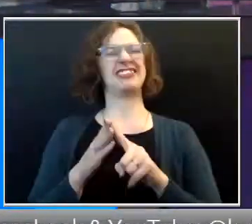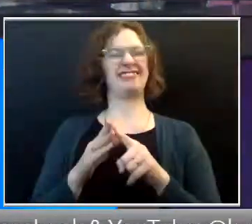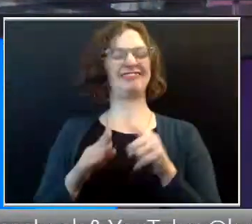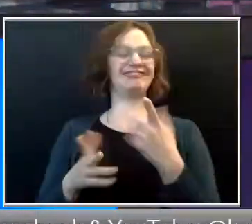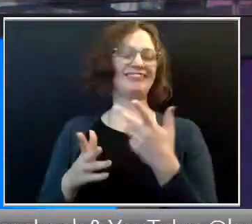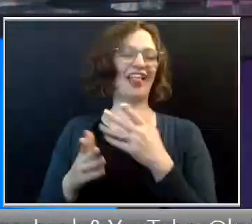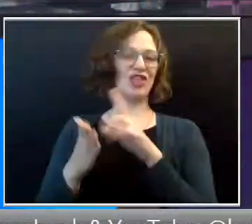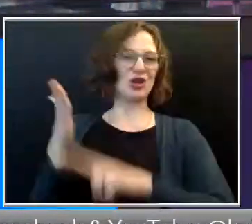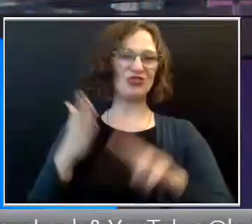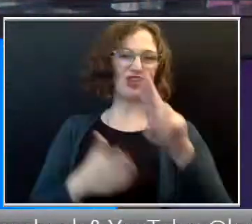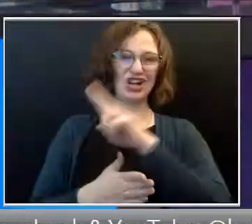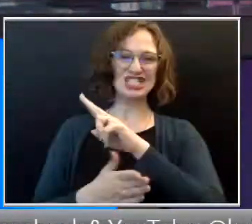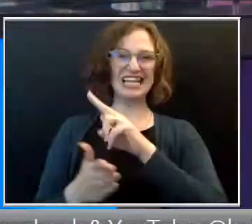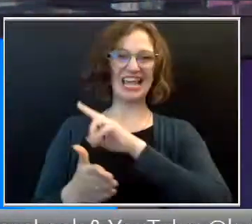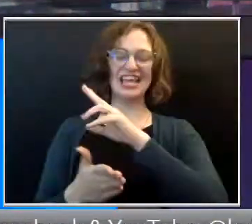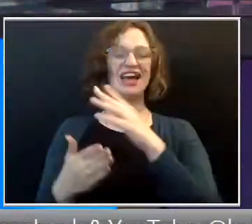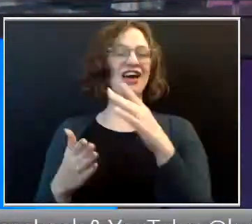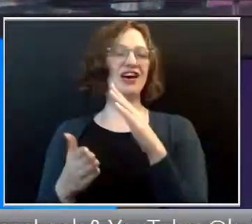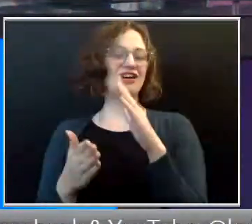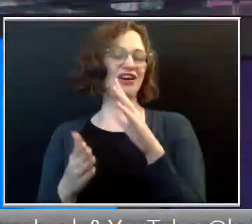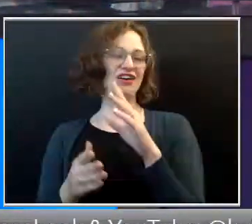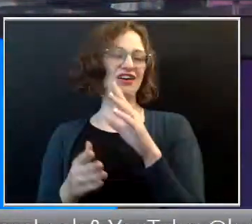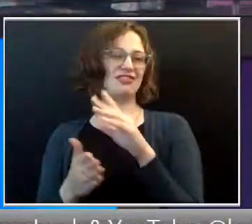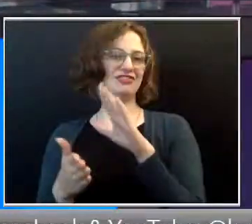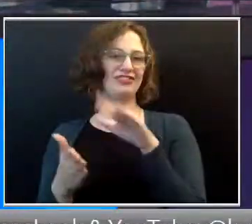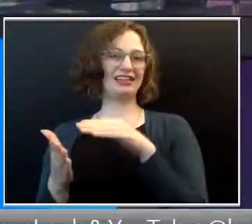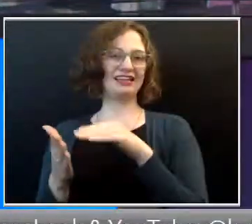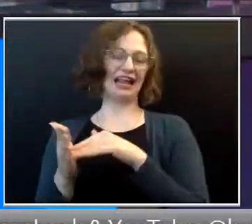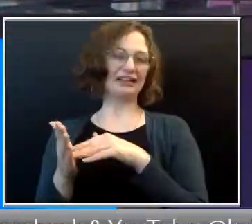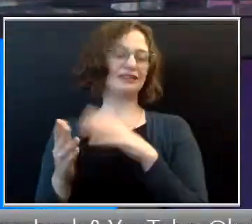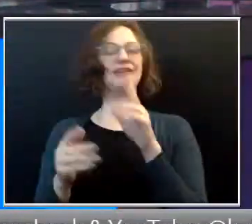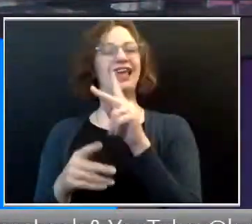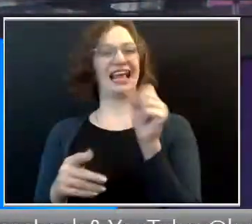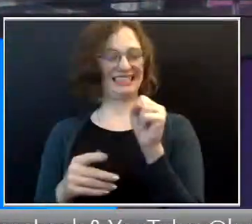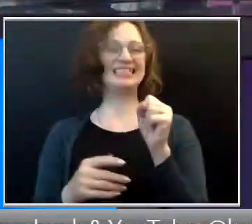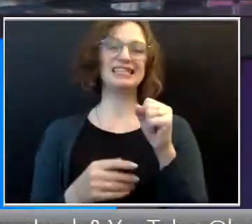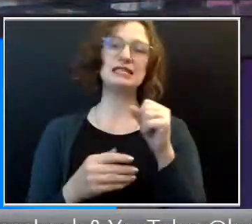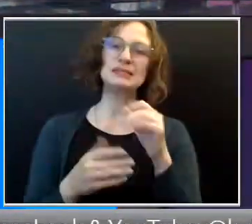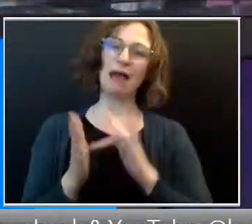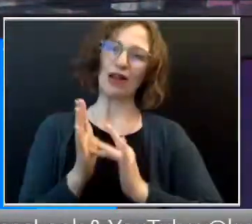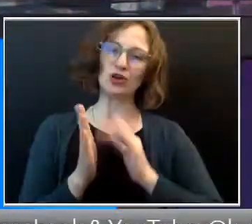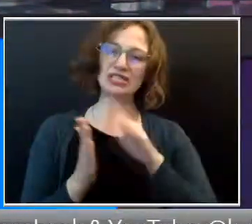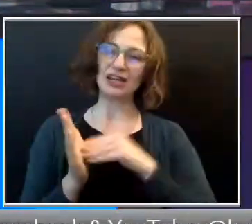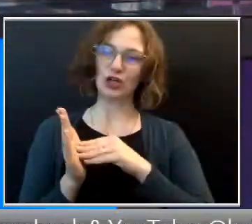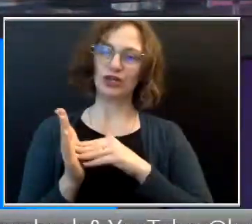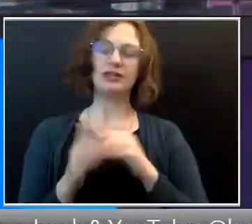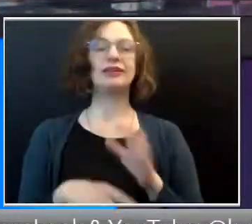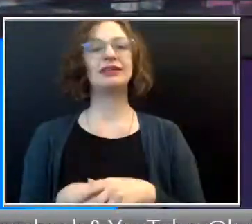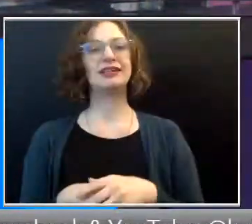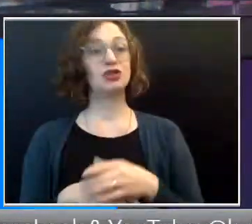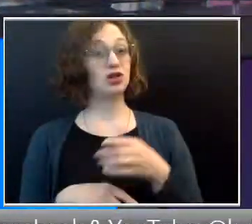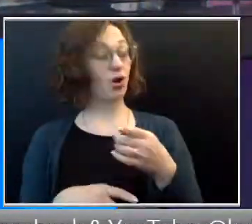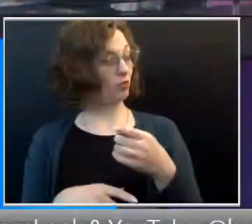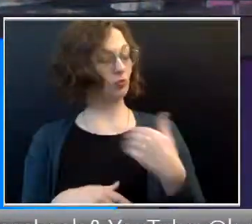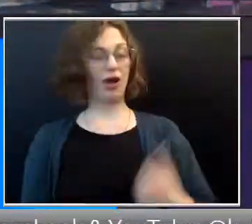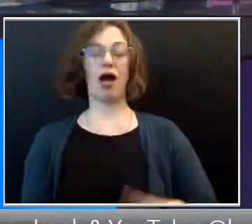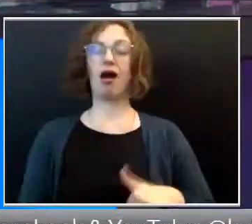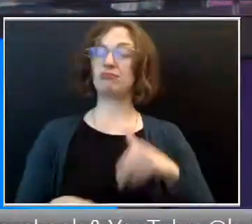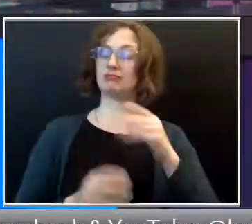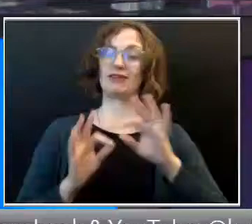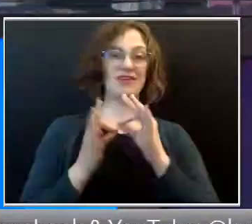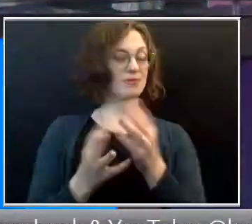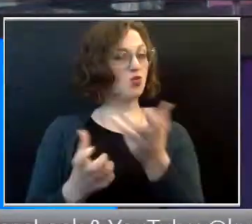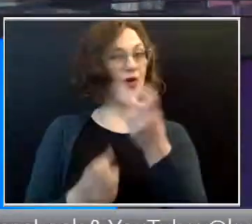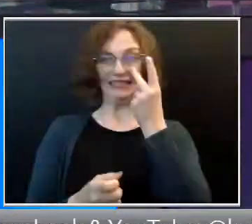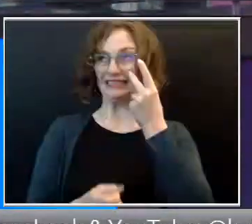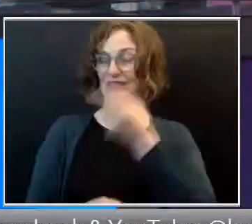you're the guy that patients want to see, and the family members want to see if they're coming in with an emergency like Doug had. Doug, how are you feeling